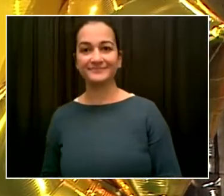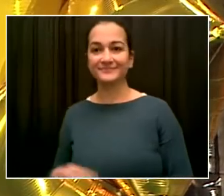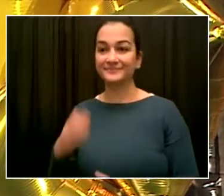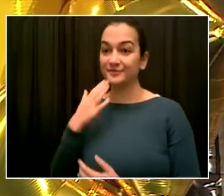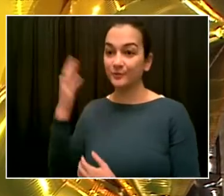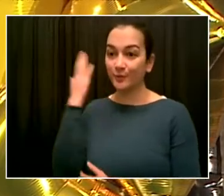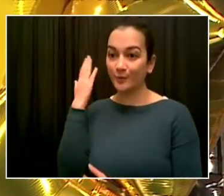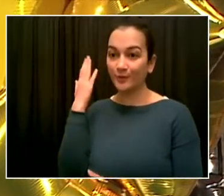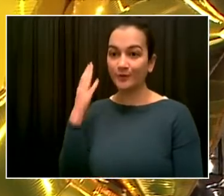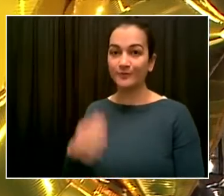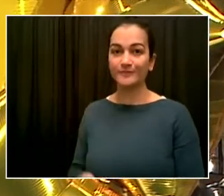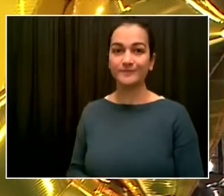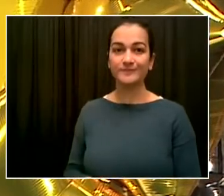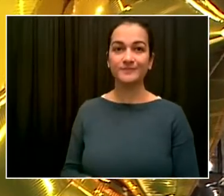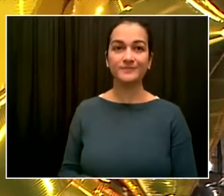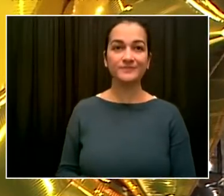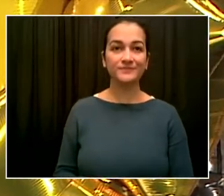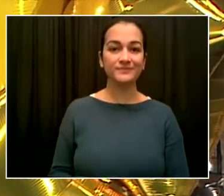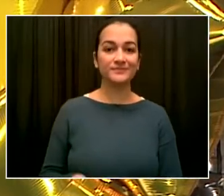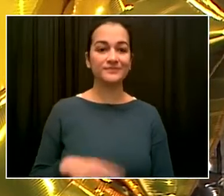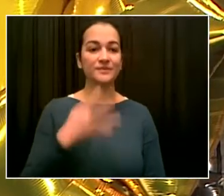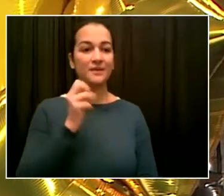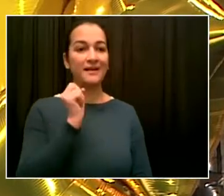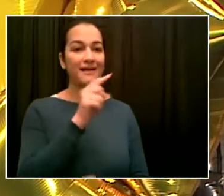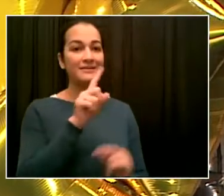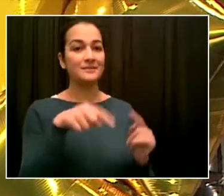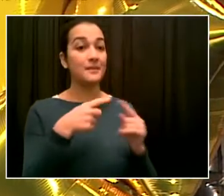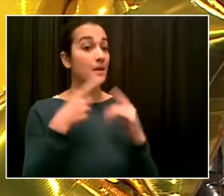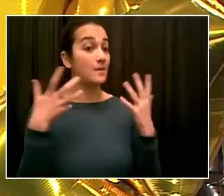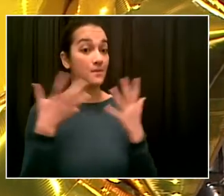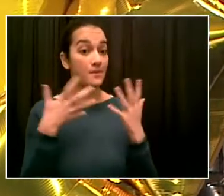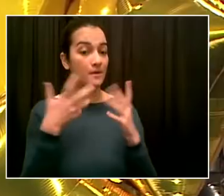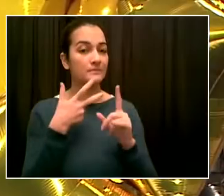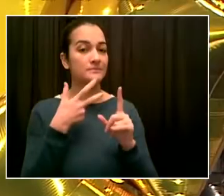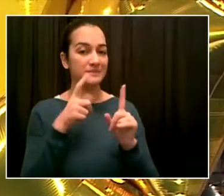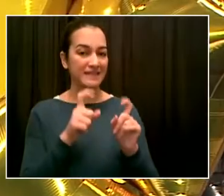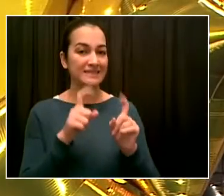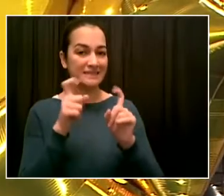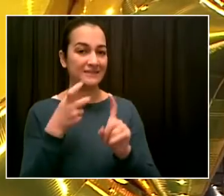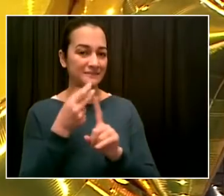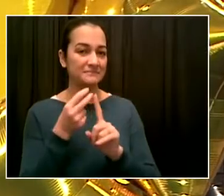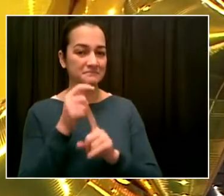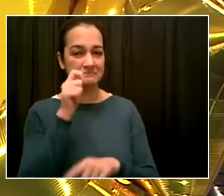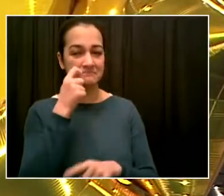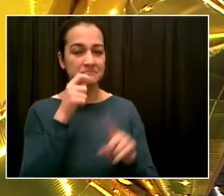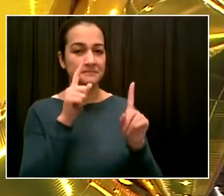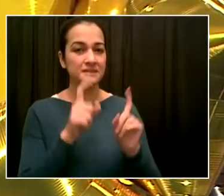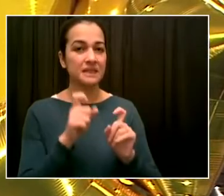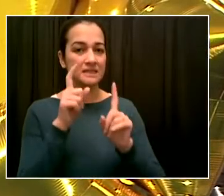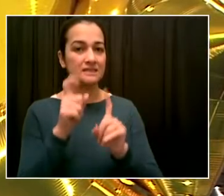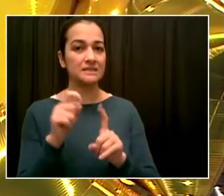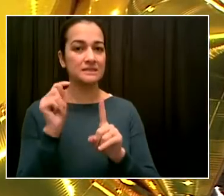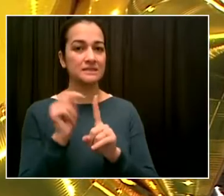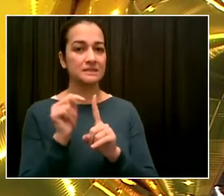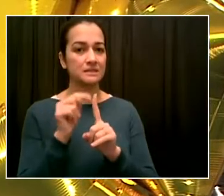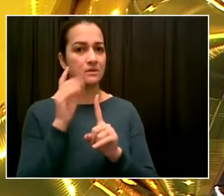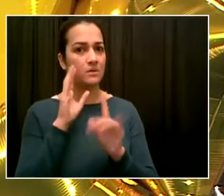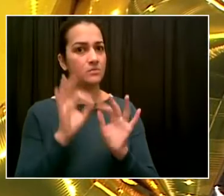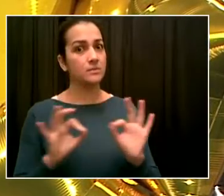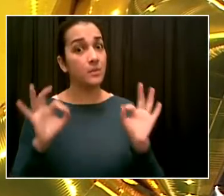today. It seems like, testing is going to play a very large role going forward in the battle against